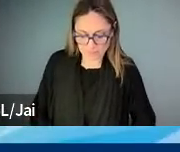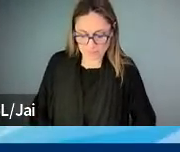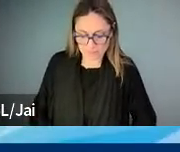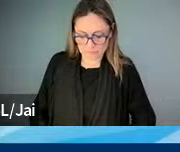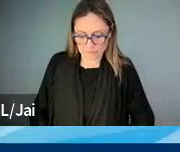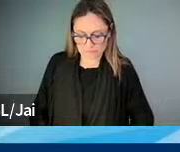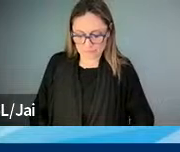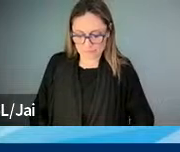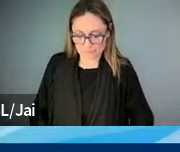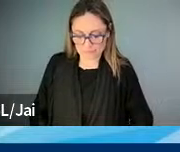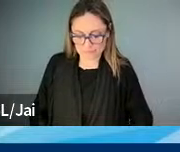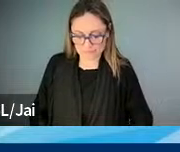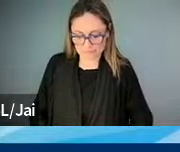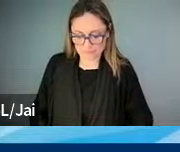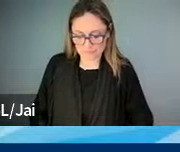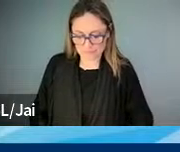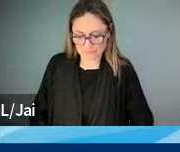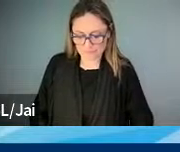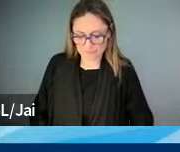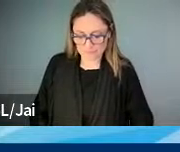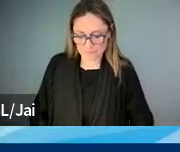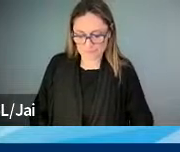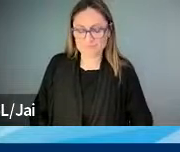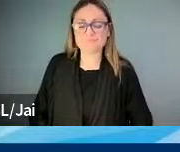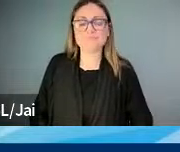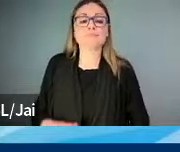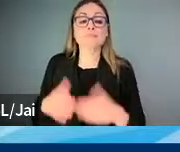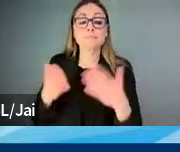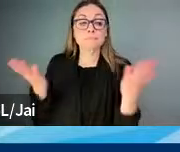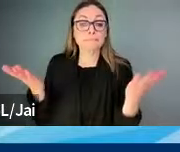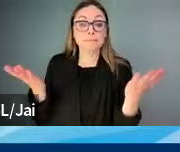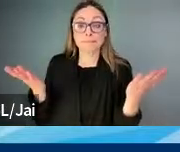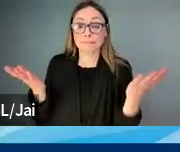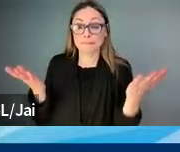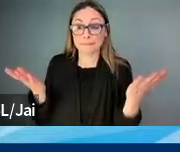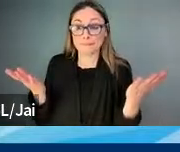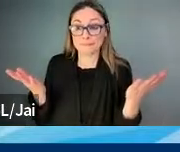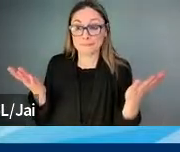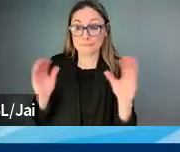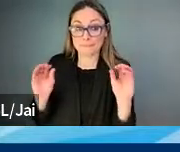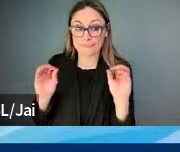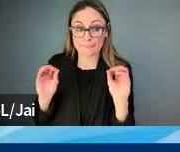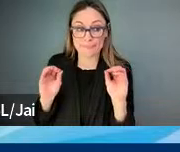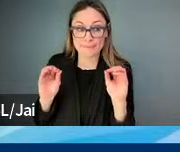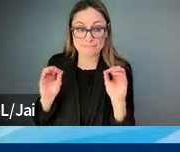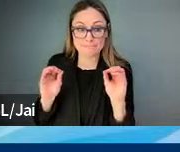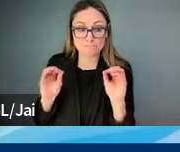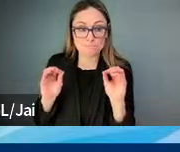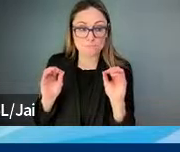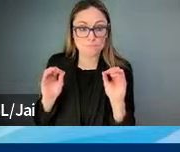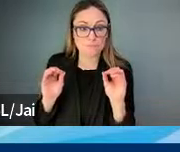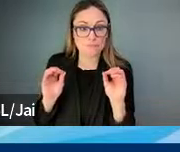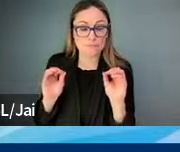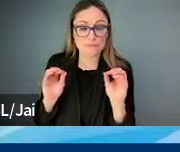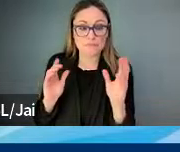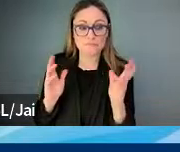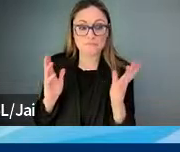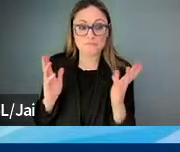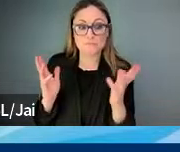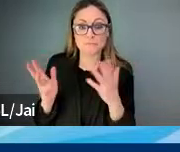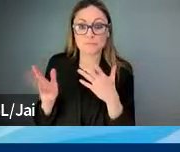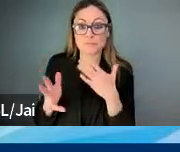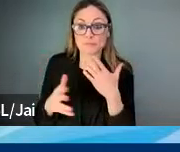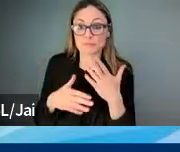All right, so I'm assuming we don't have any people for public comment. Is